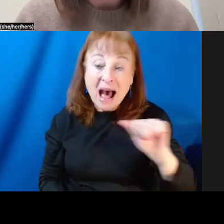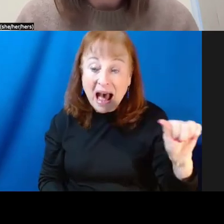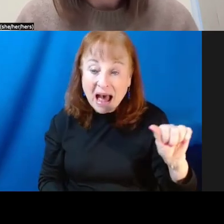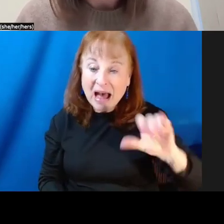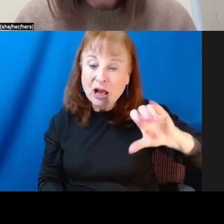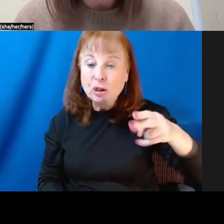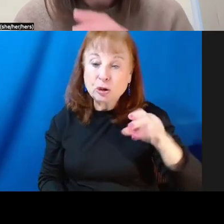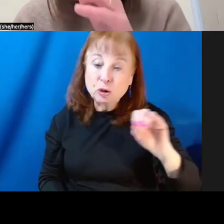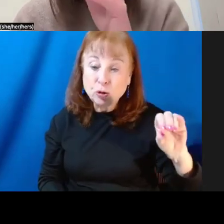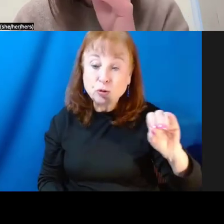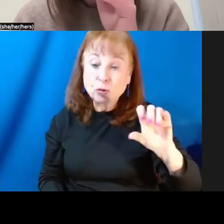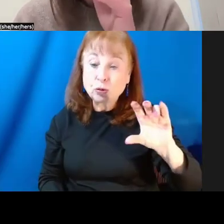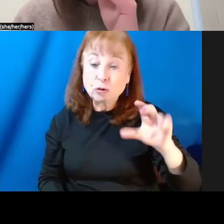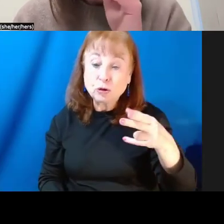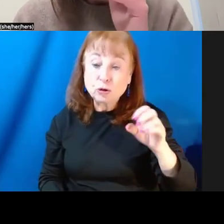choo-choo for a train.